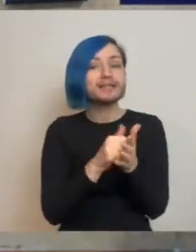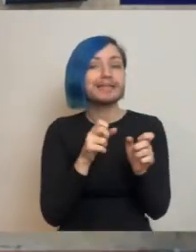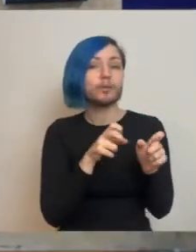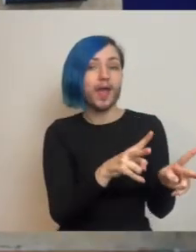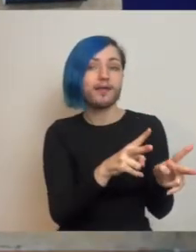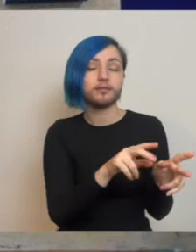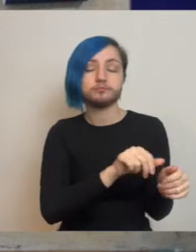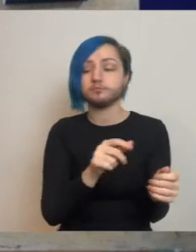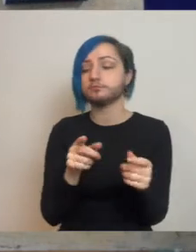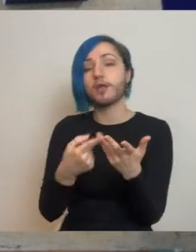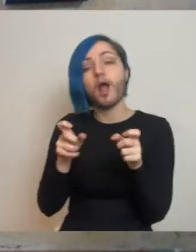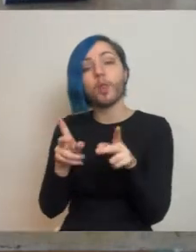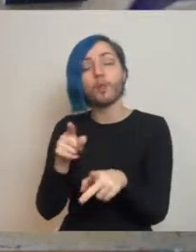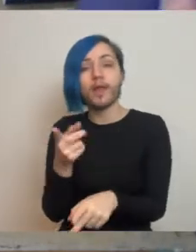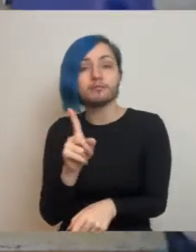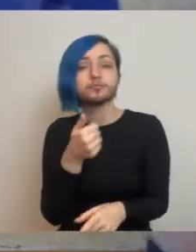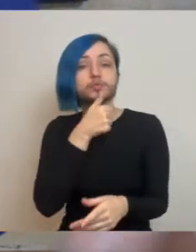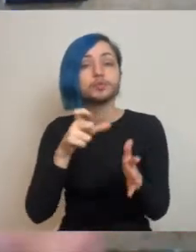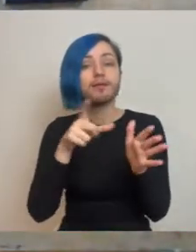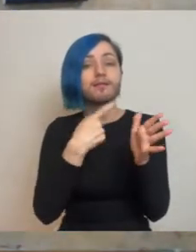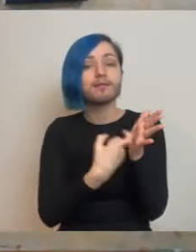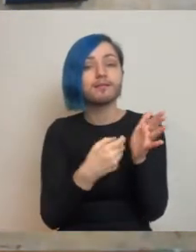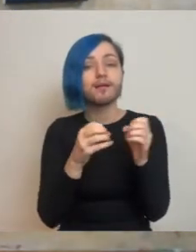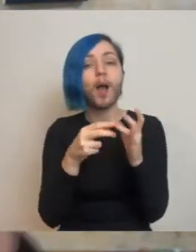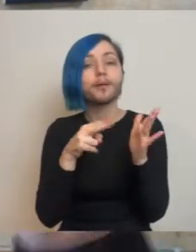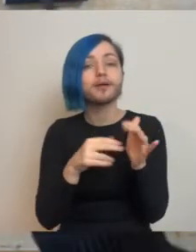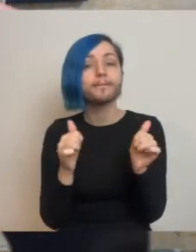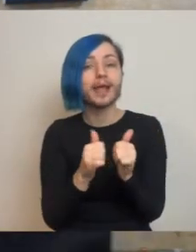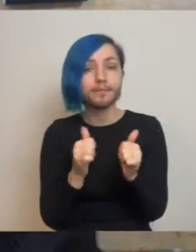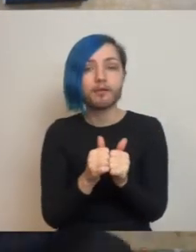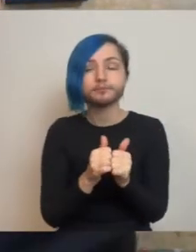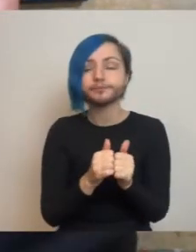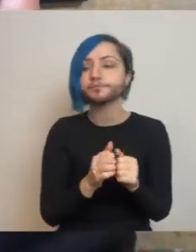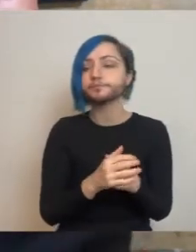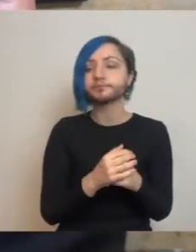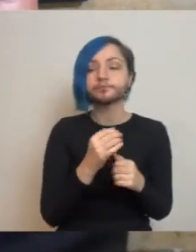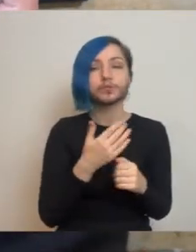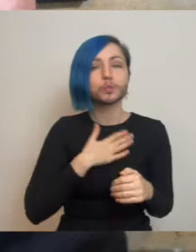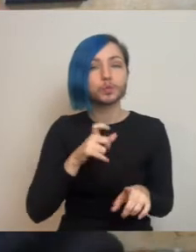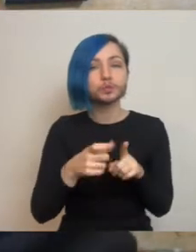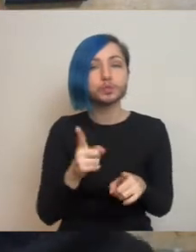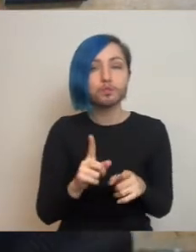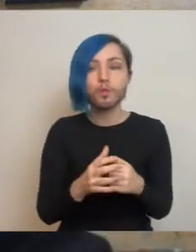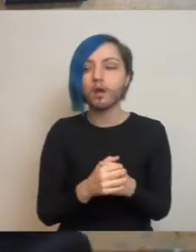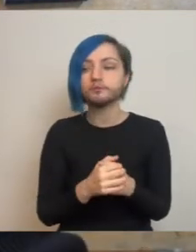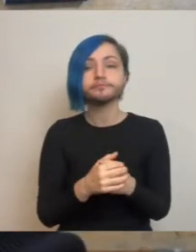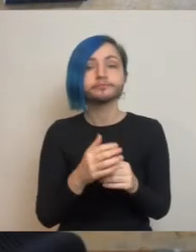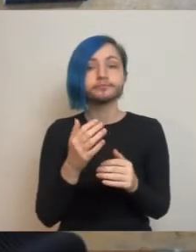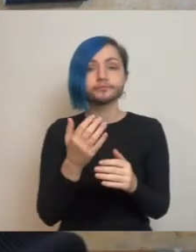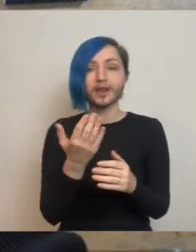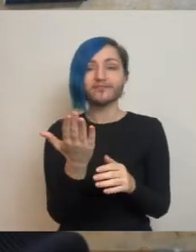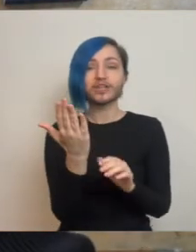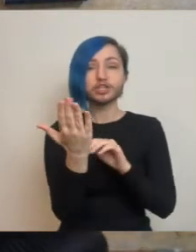way of doing this is with carbon paper. So what you want to do is you want to work with the shiny side